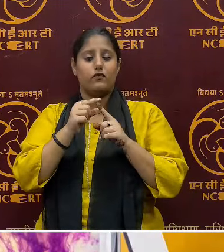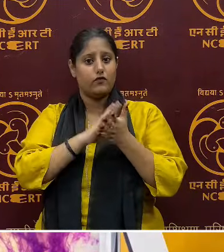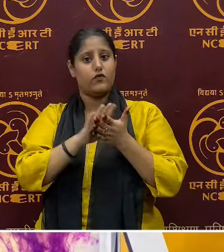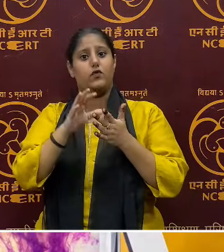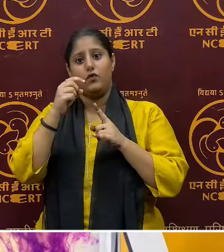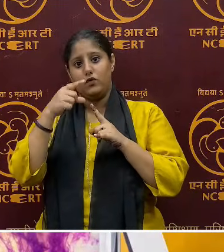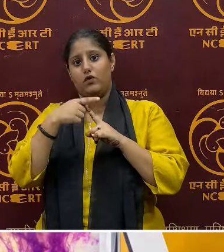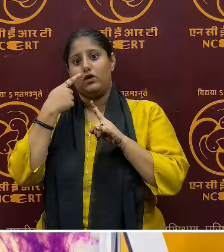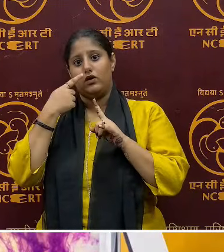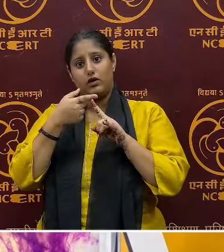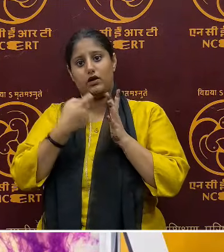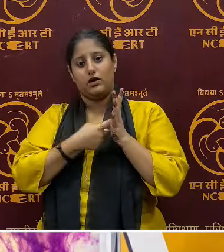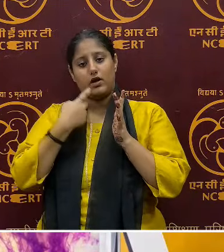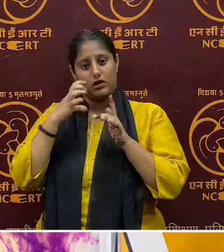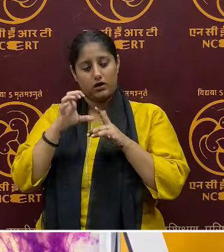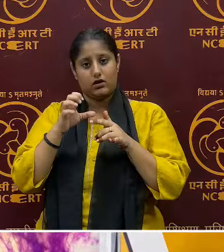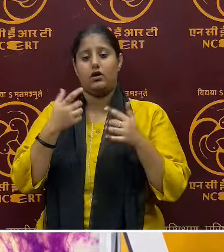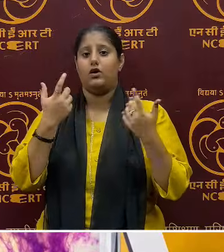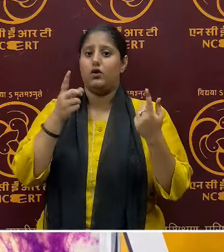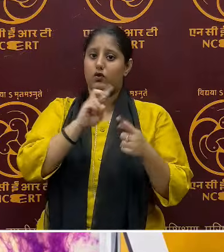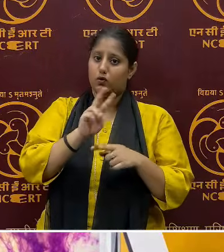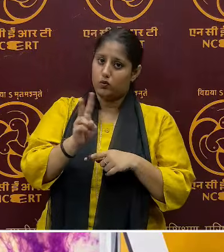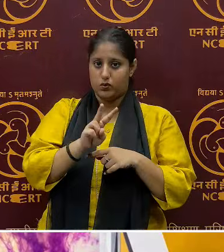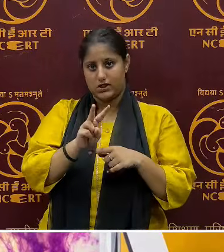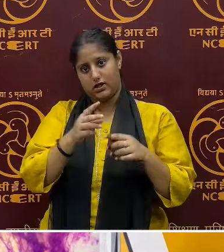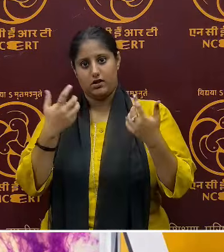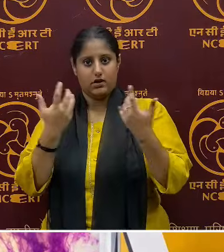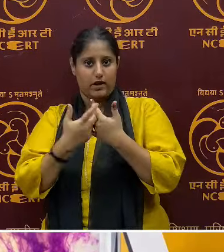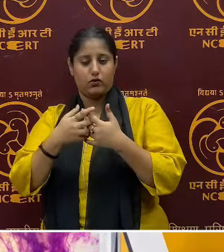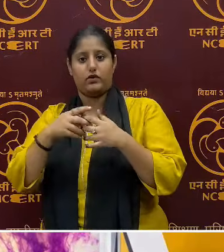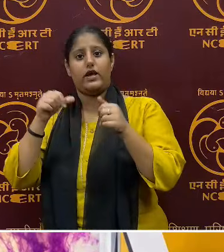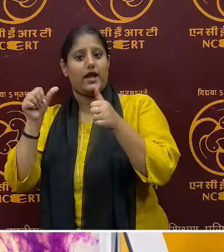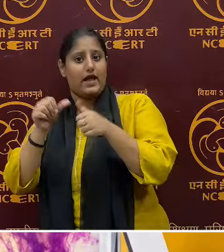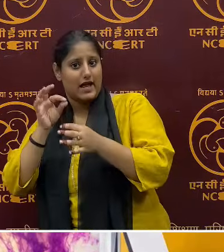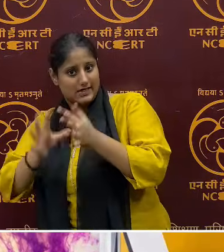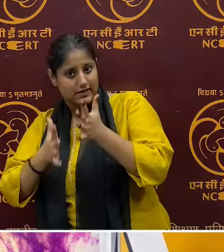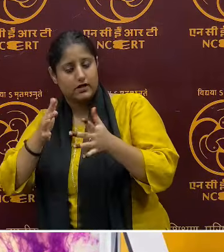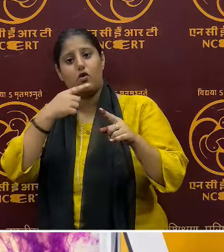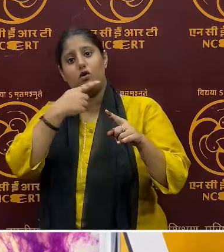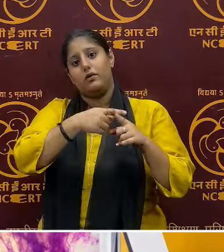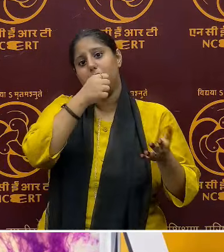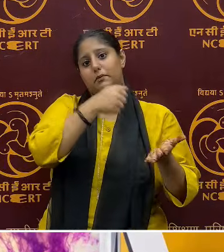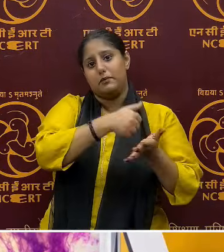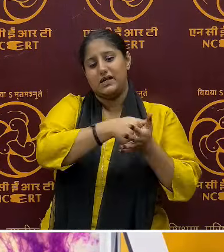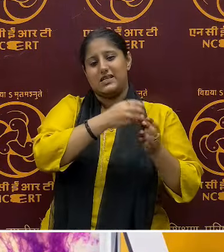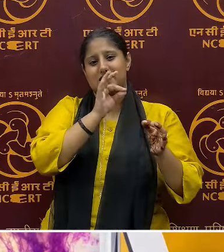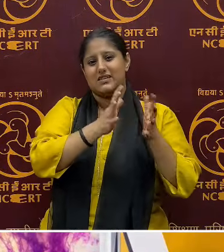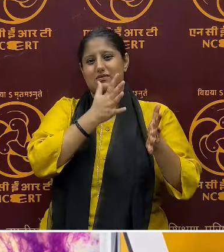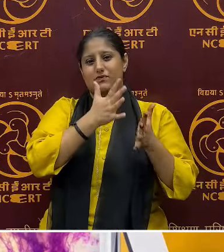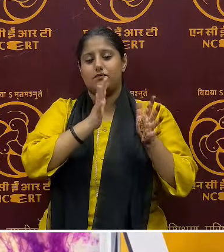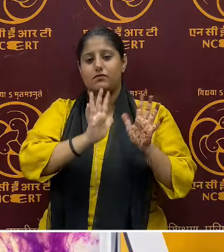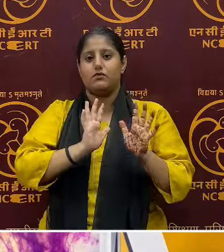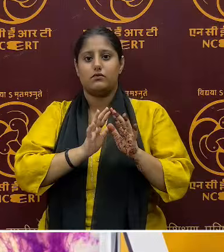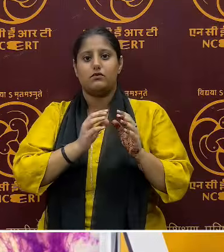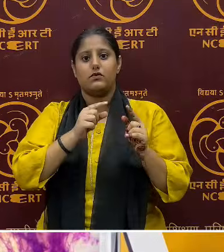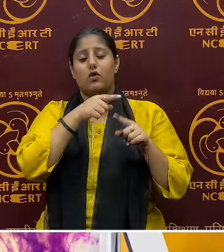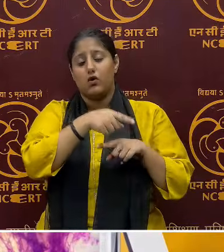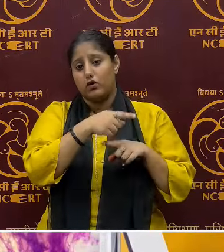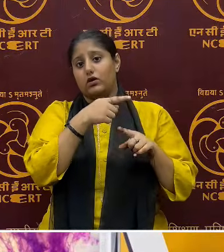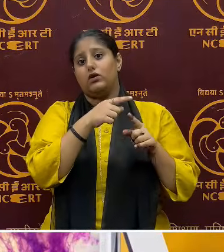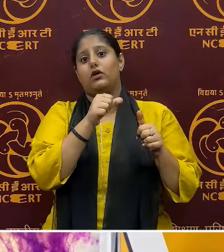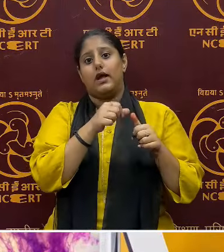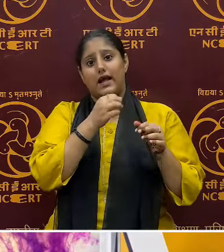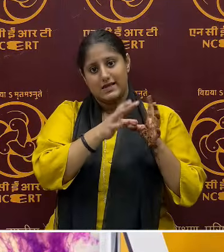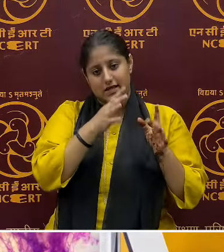with both acidic as well as with basic, and neutral oxides are those which did not react with neither